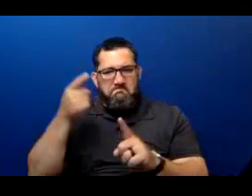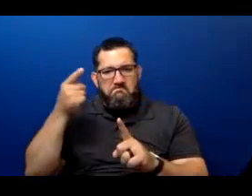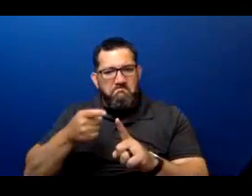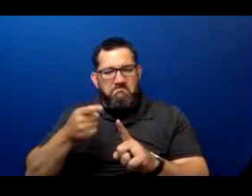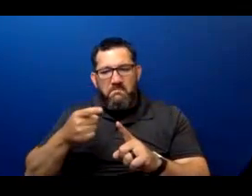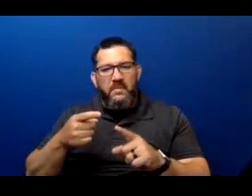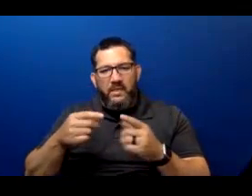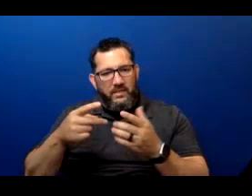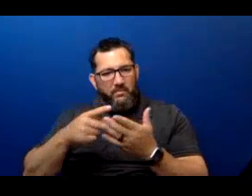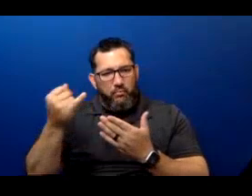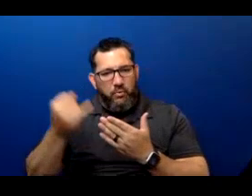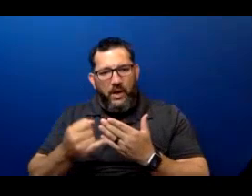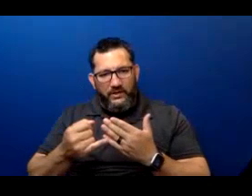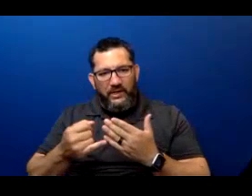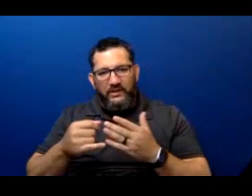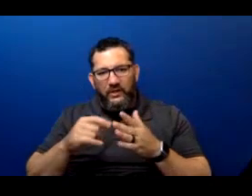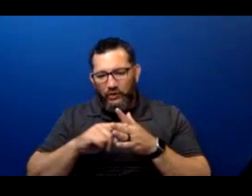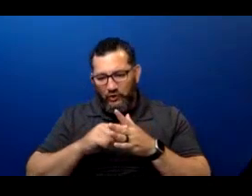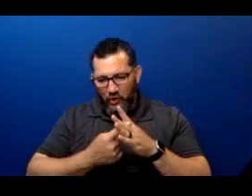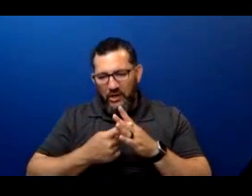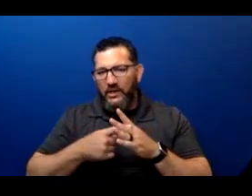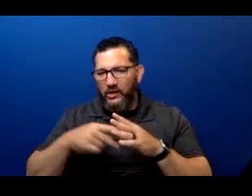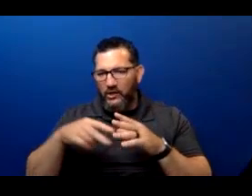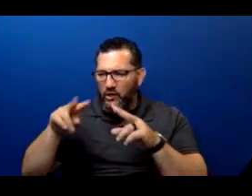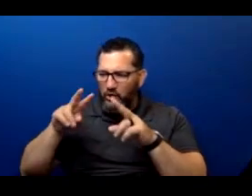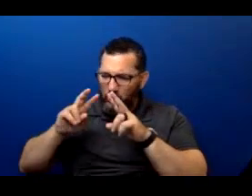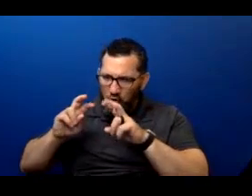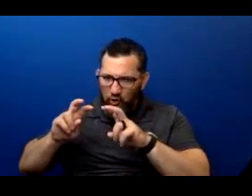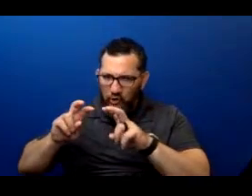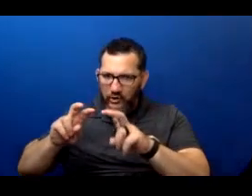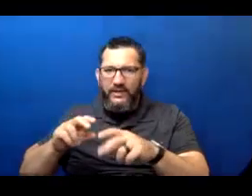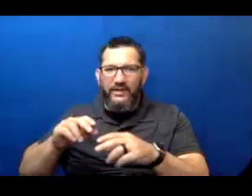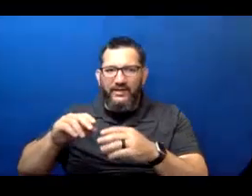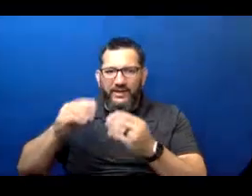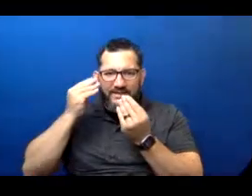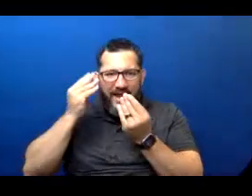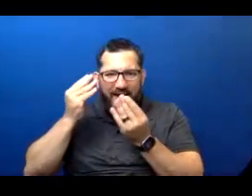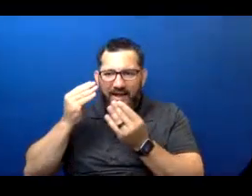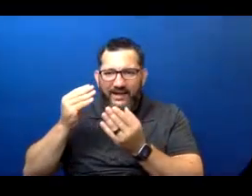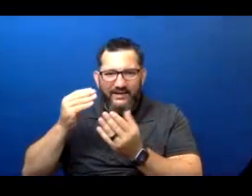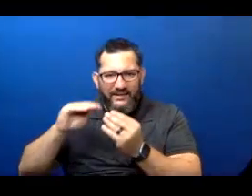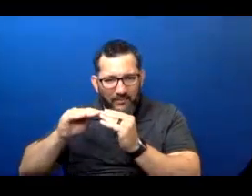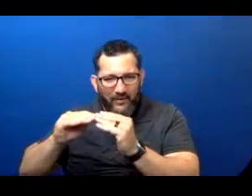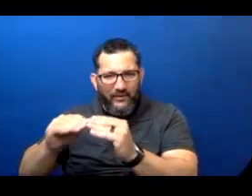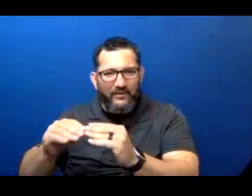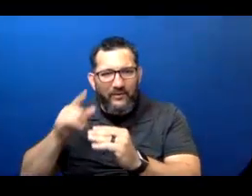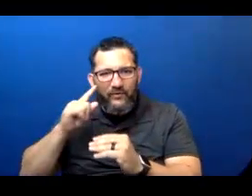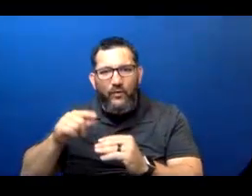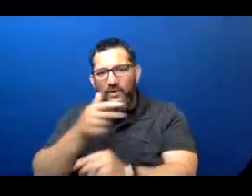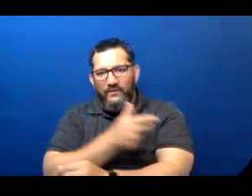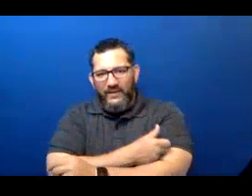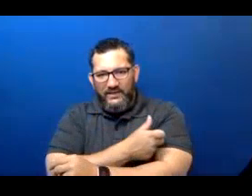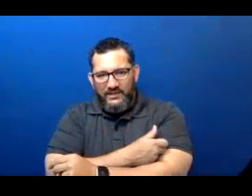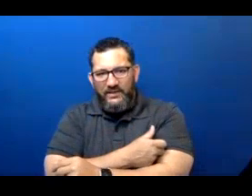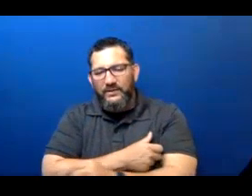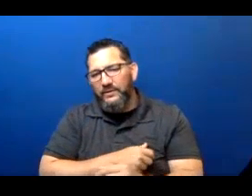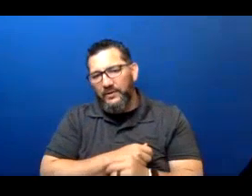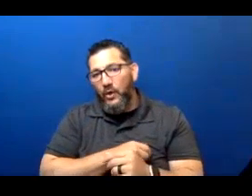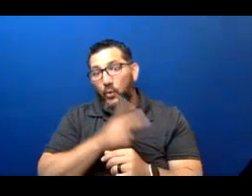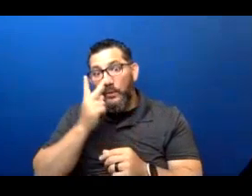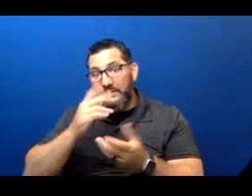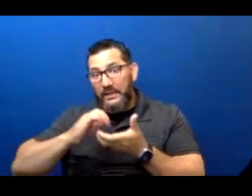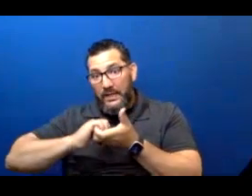of the project, I began by analyzing vaccination data. And this was thanks to the collaboration